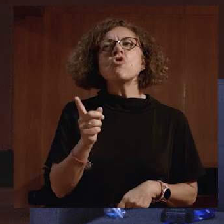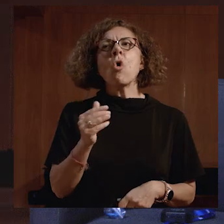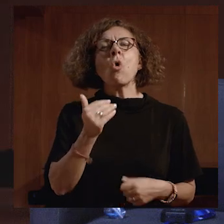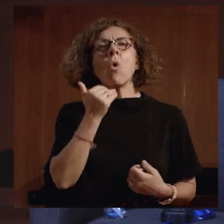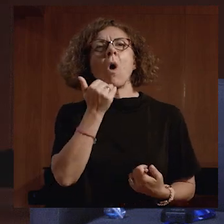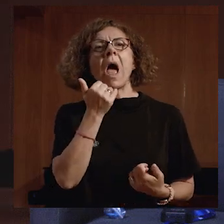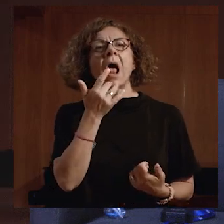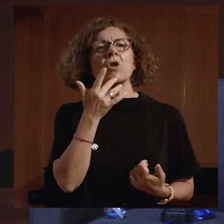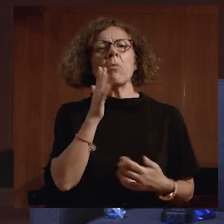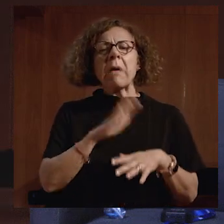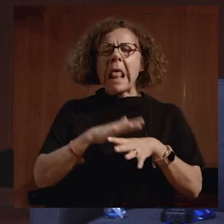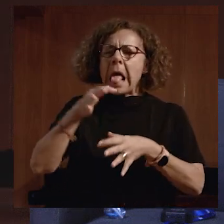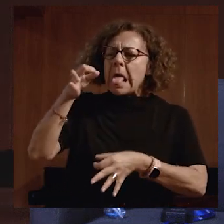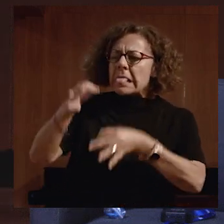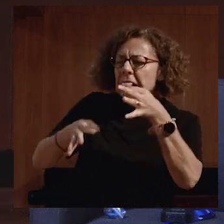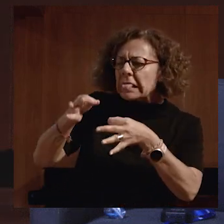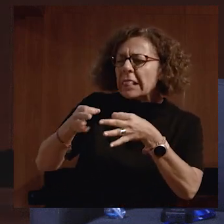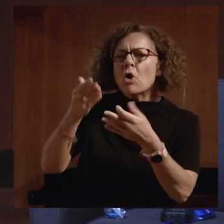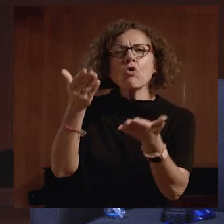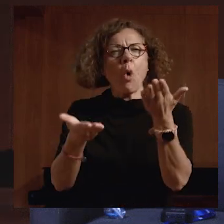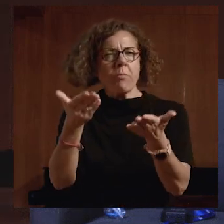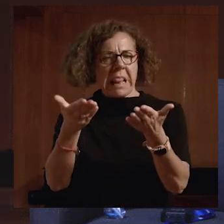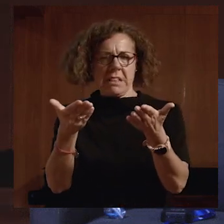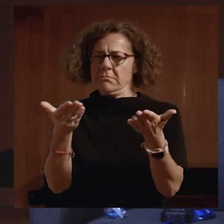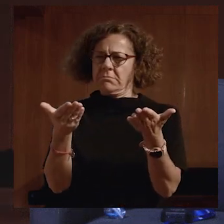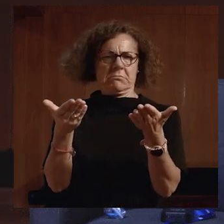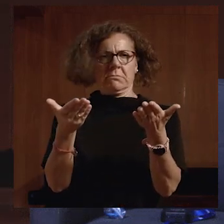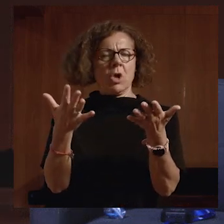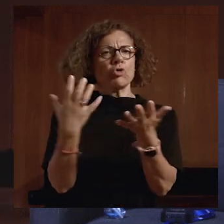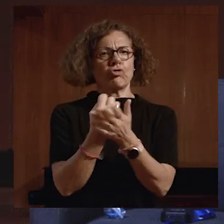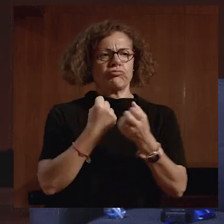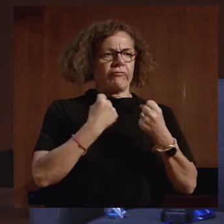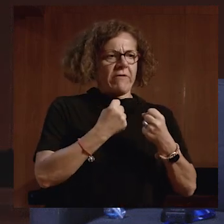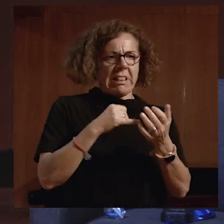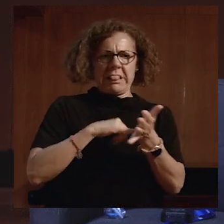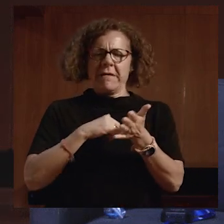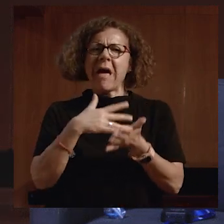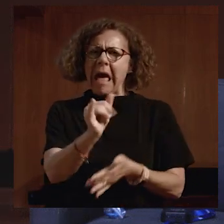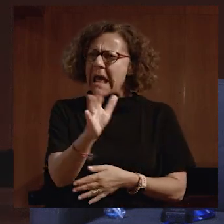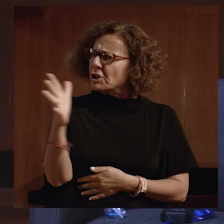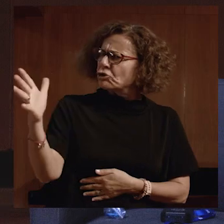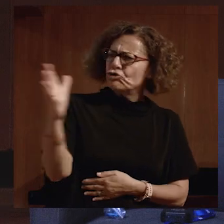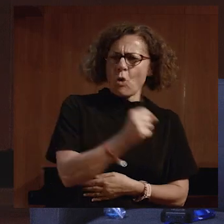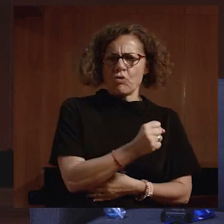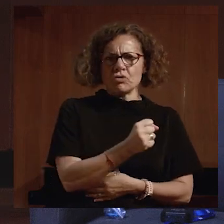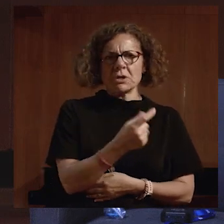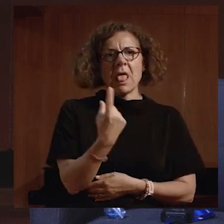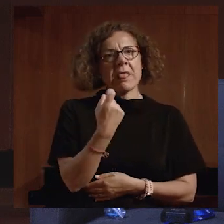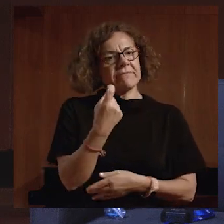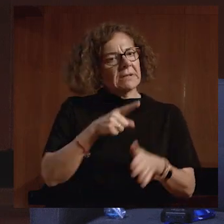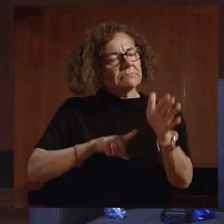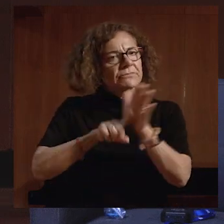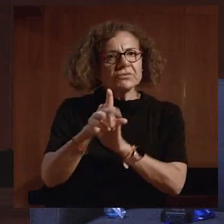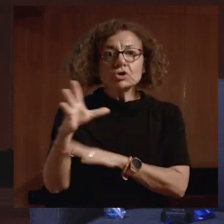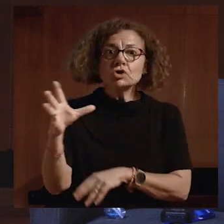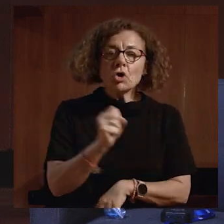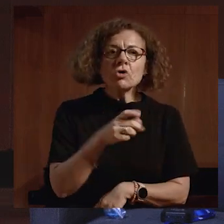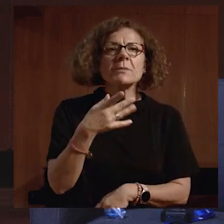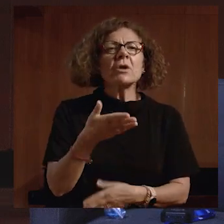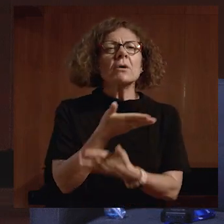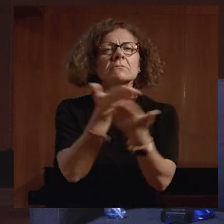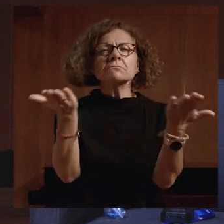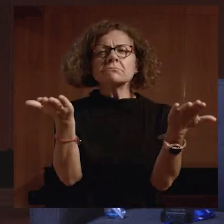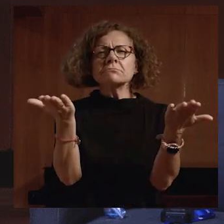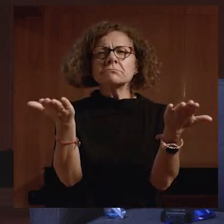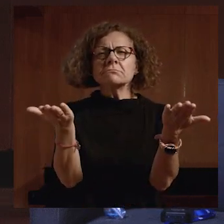everyone has strengths, everyone has areas they want to develop. But you're part of an ecosystem, and